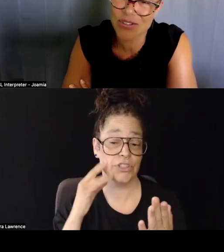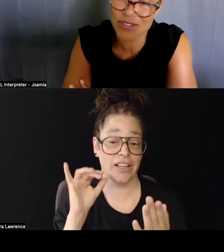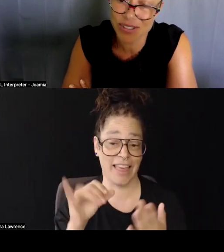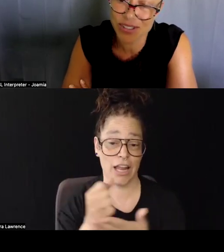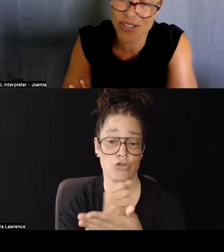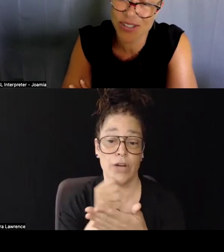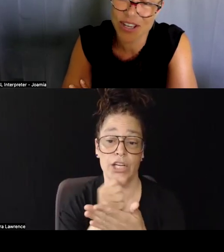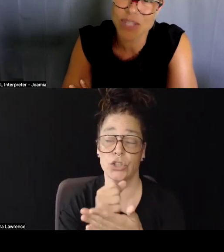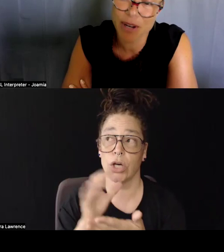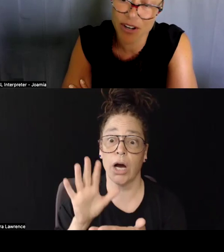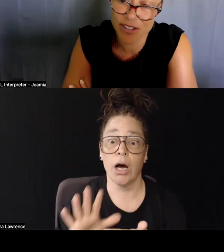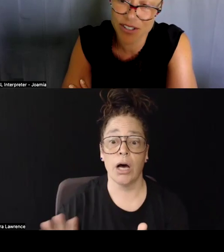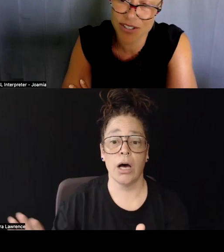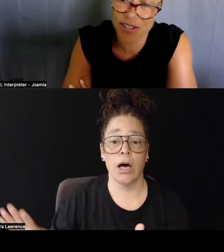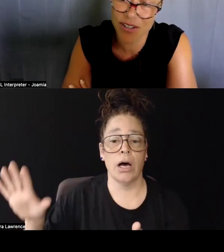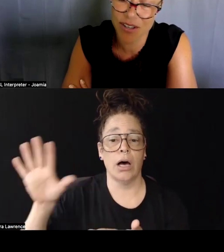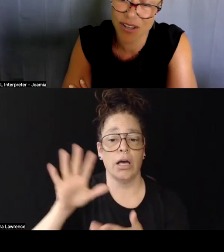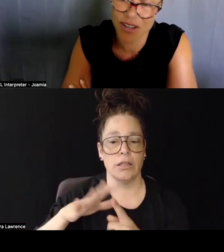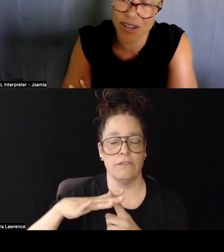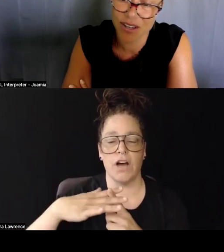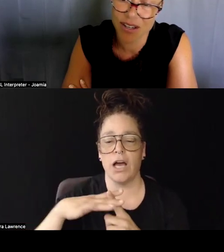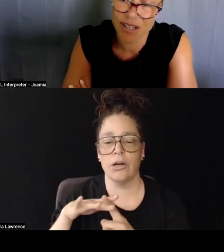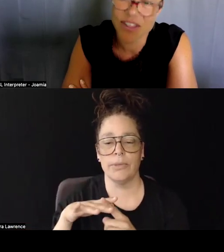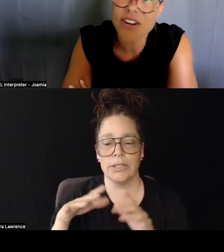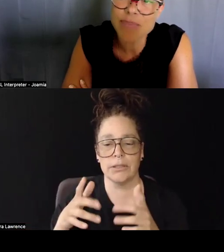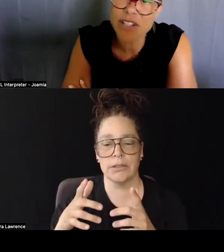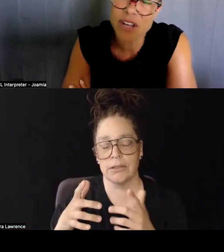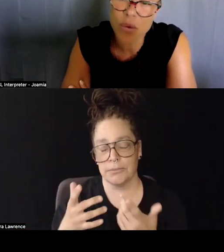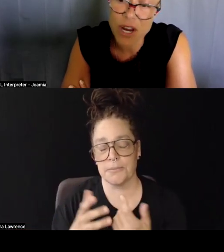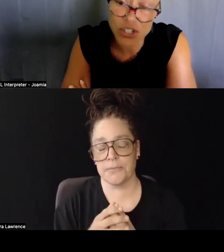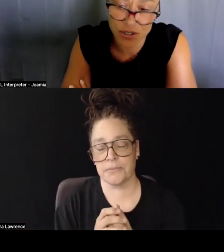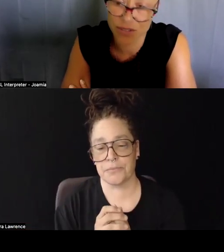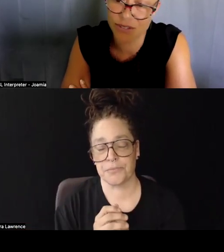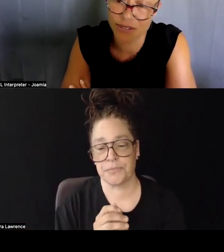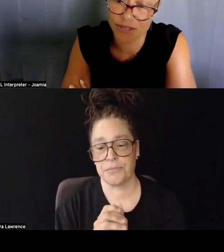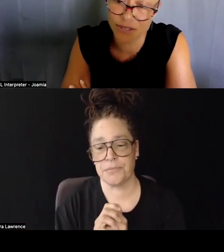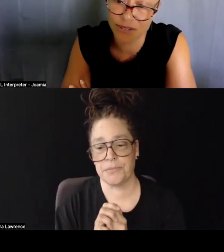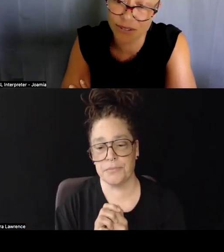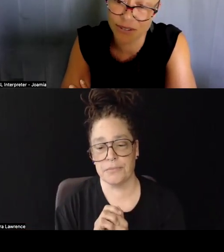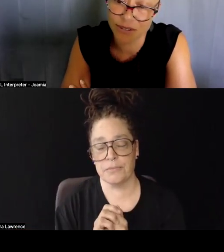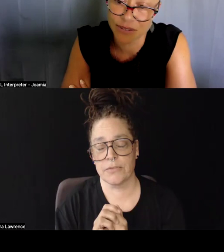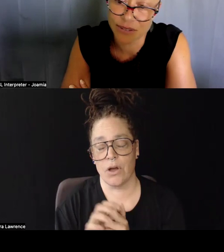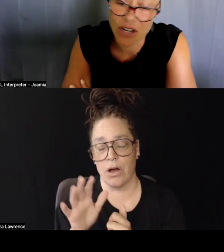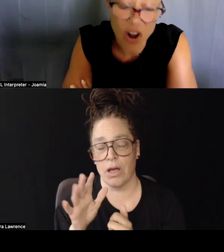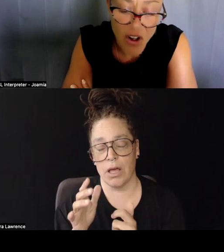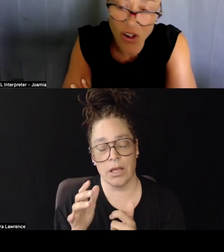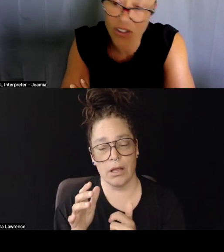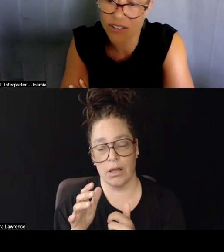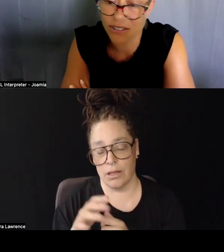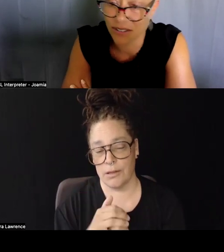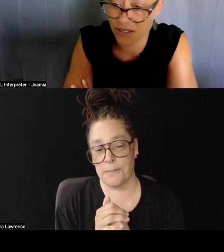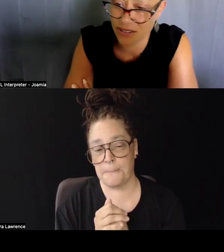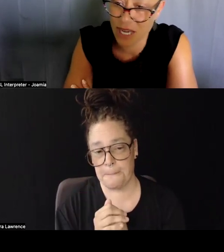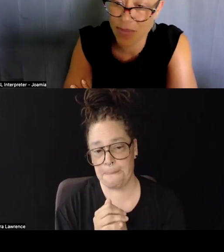your students experience, they're experiencing erasure in